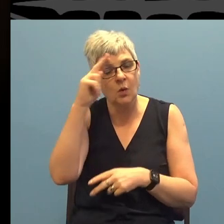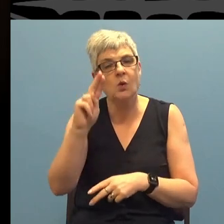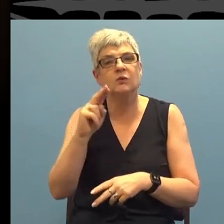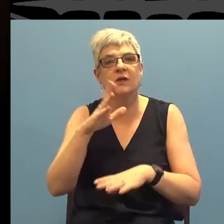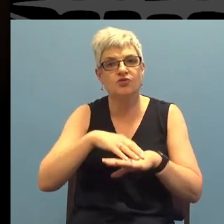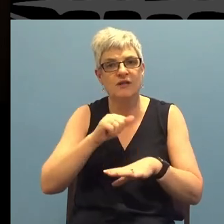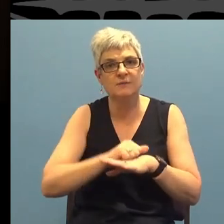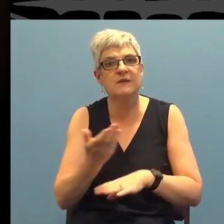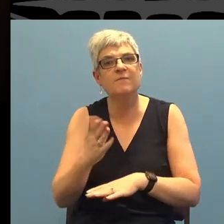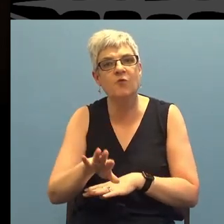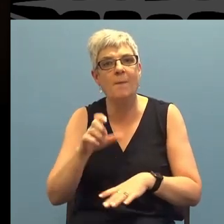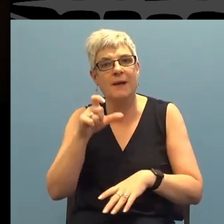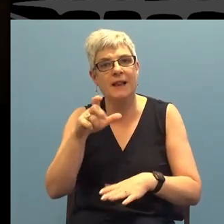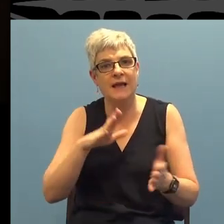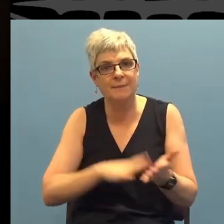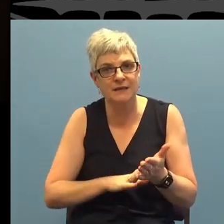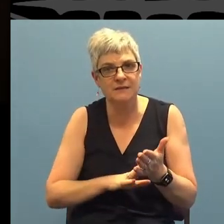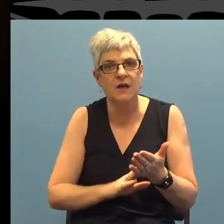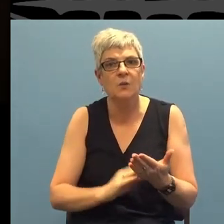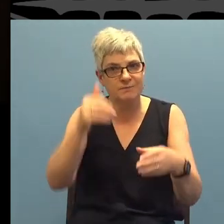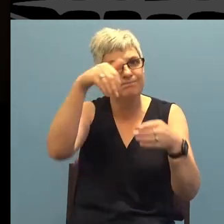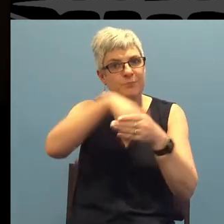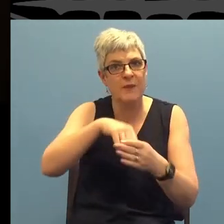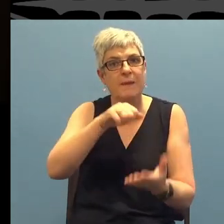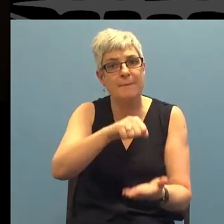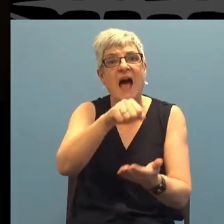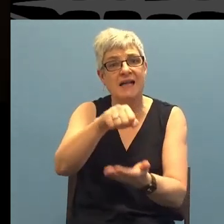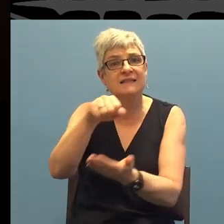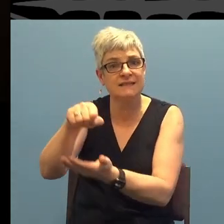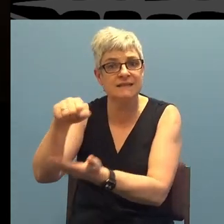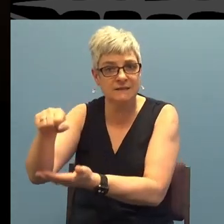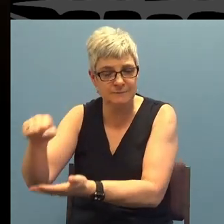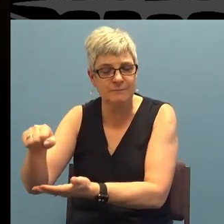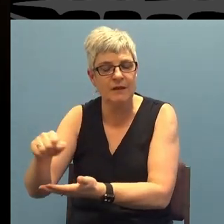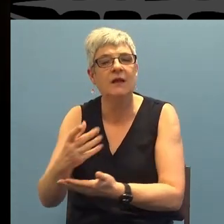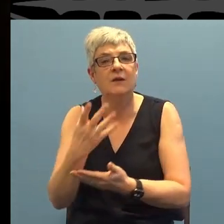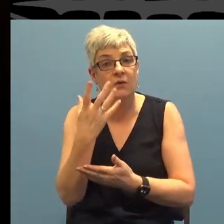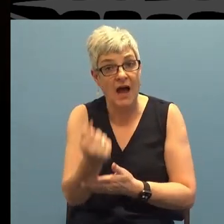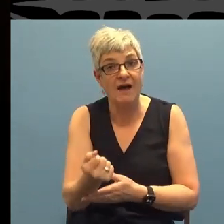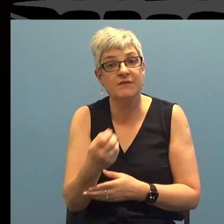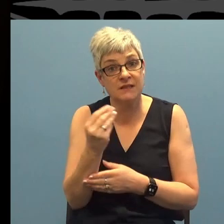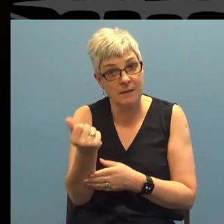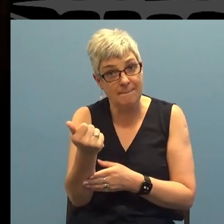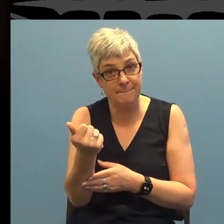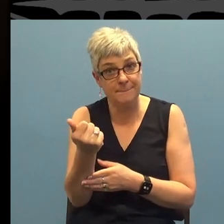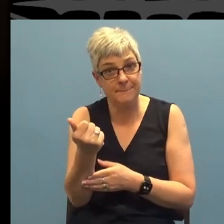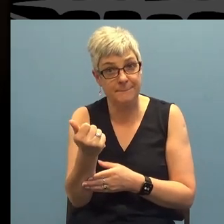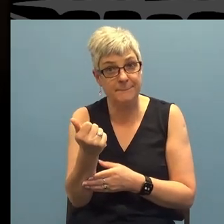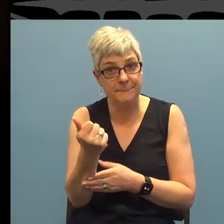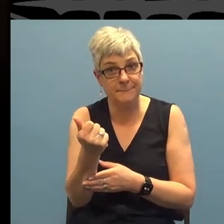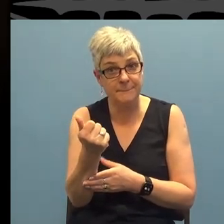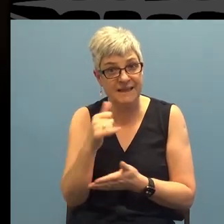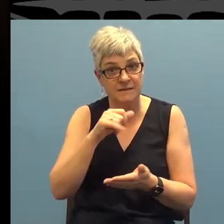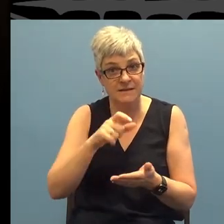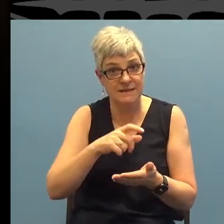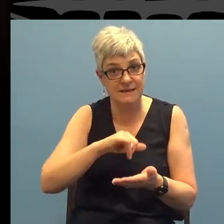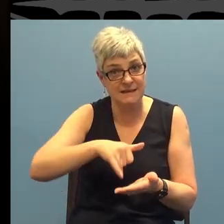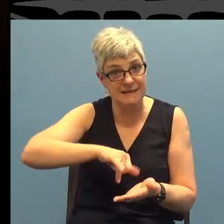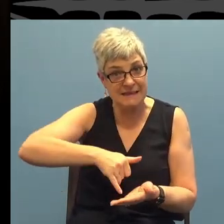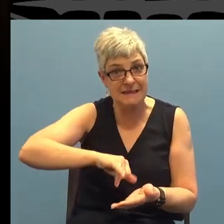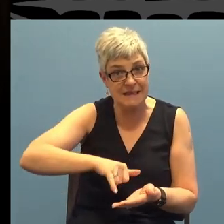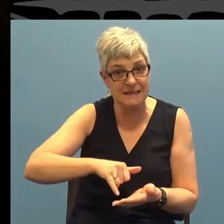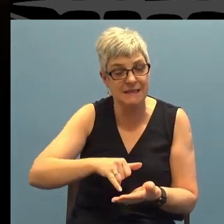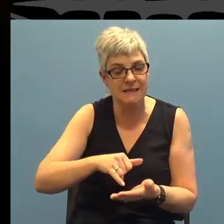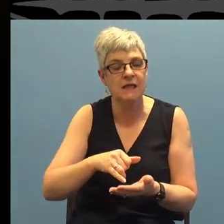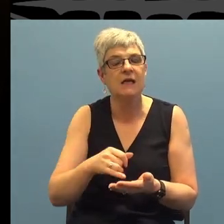included in the Christmas bag that have gone out. There are still some spare copies, some extra copies made. If